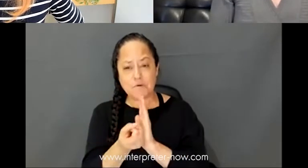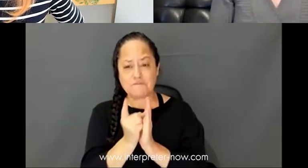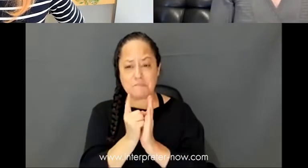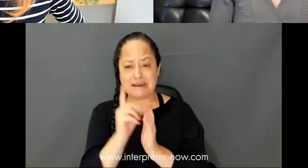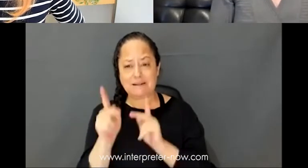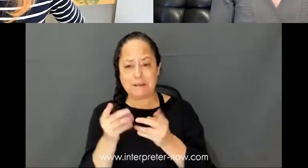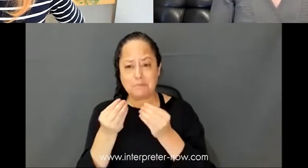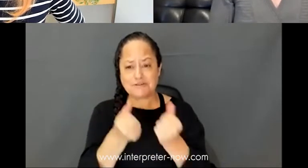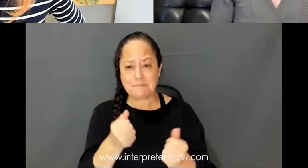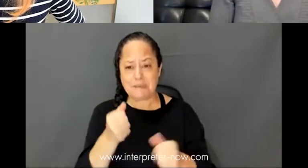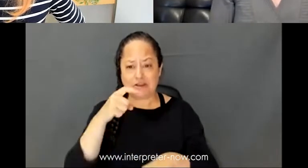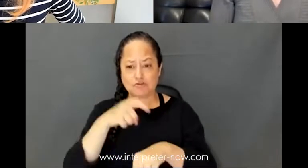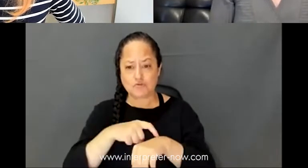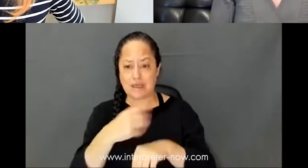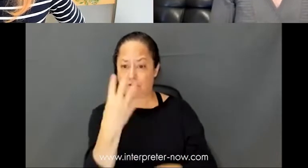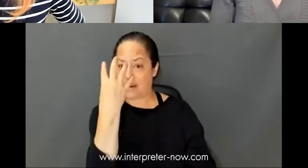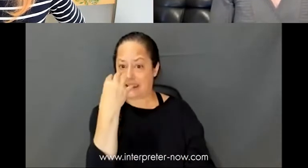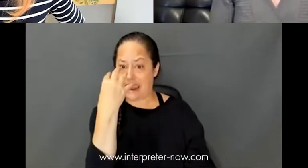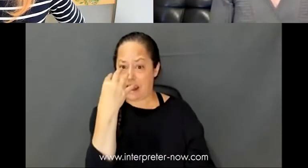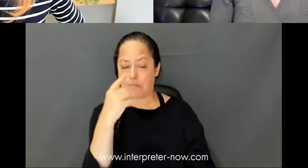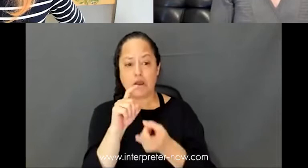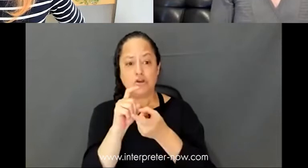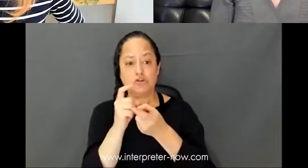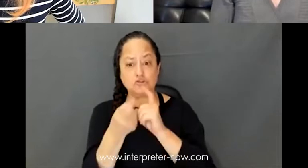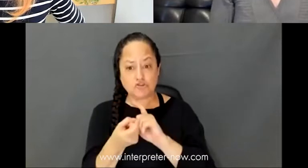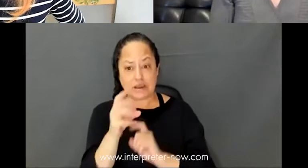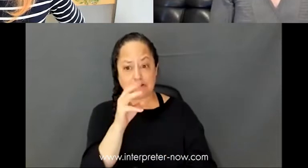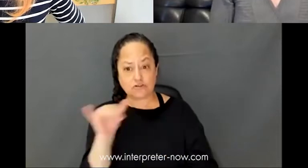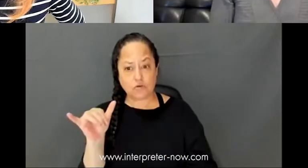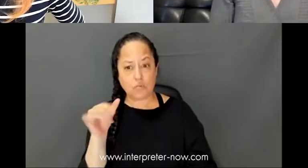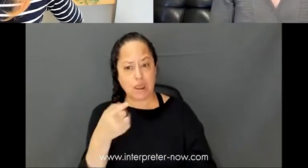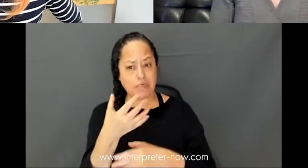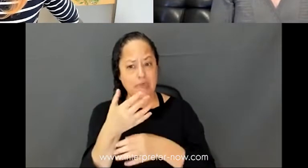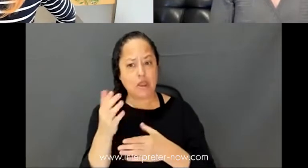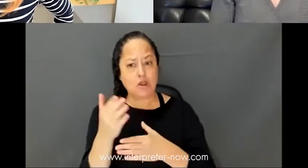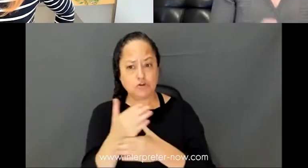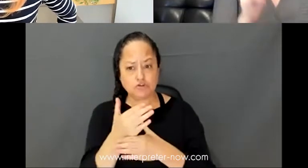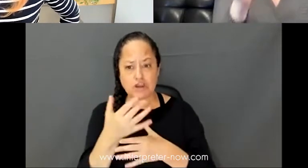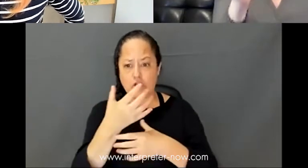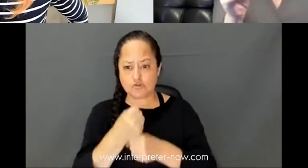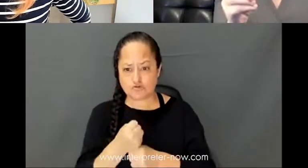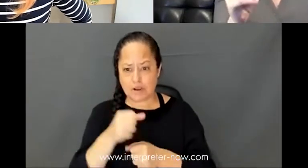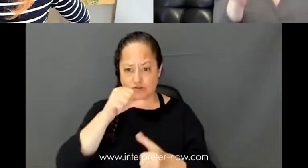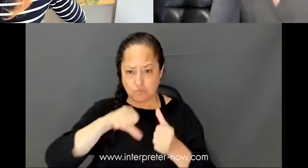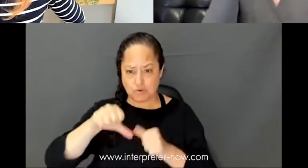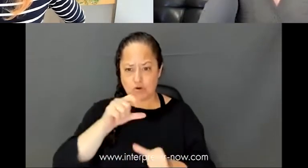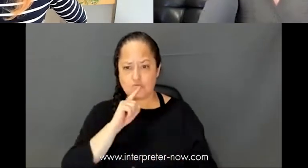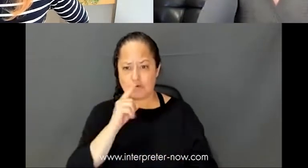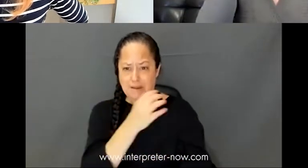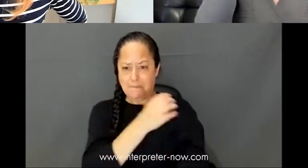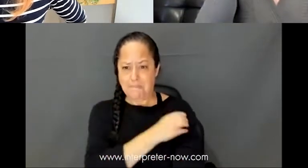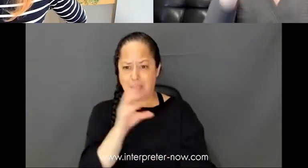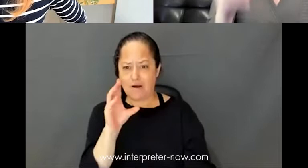spent together on camera changed the way they would share trust with one another in really powerful ways. I